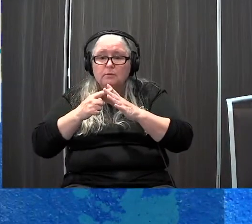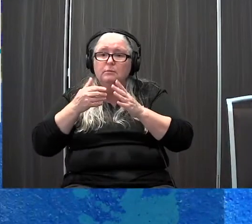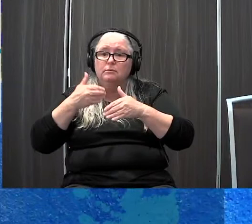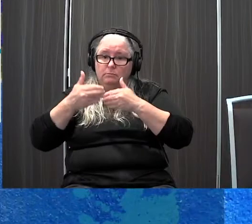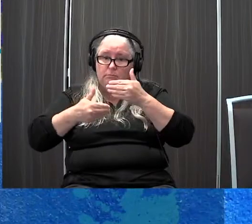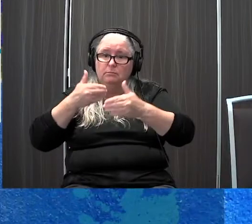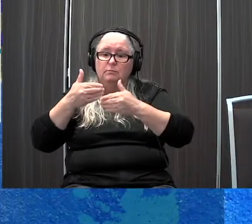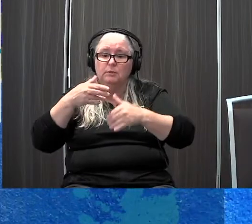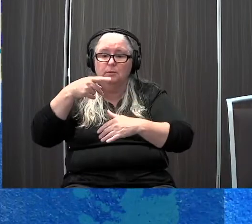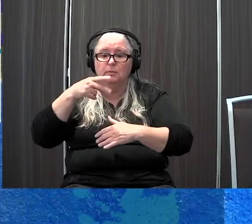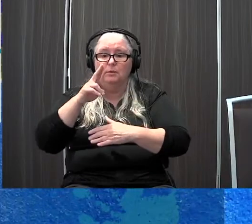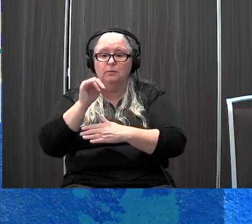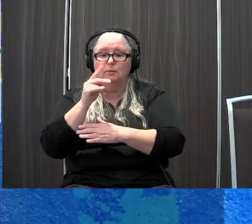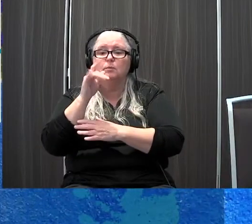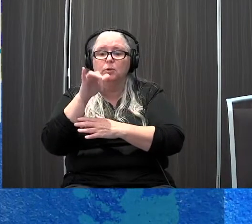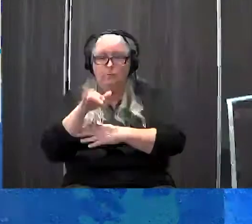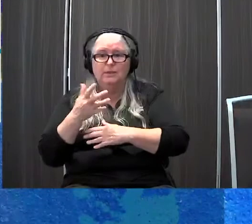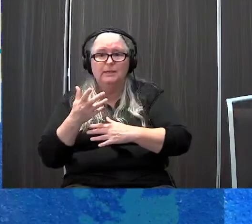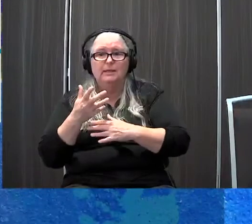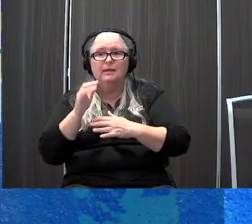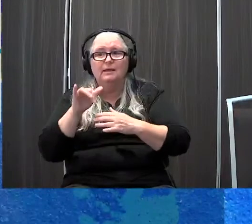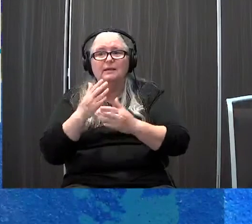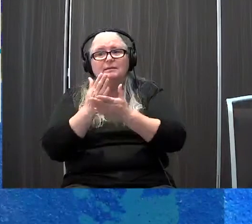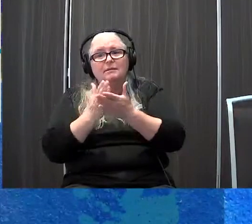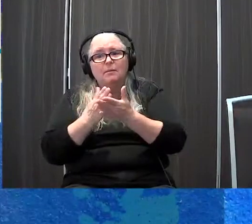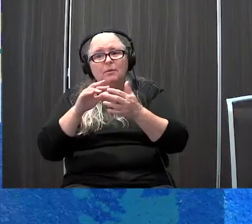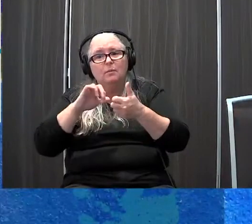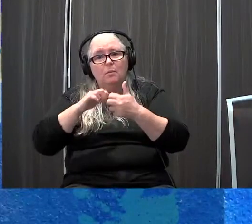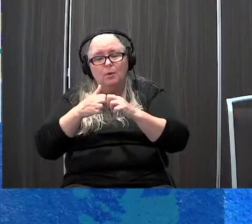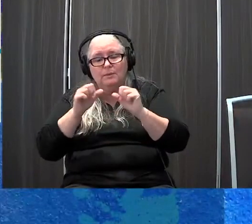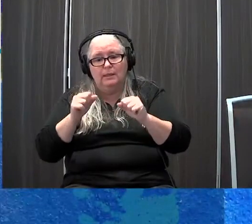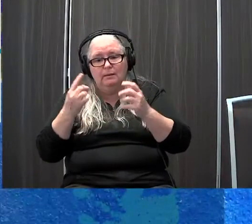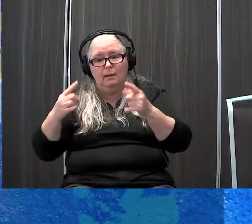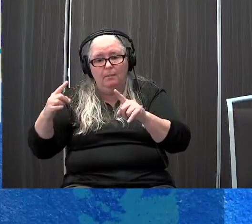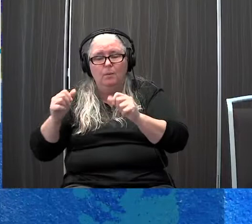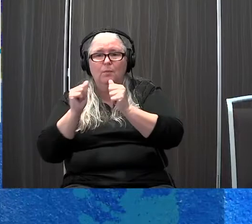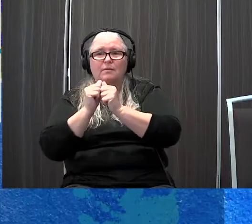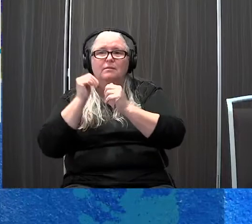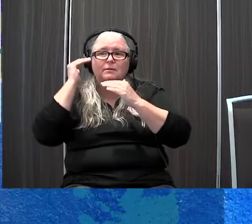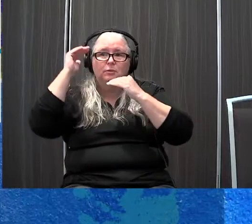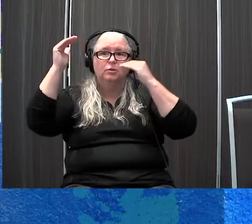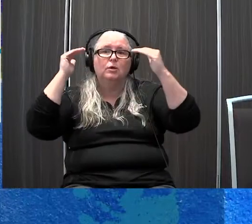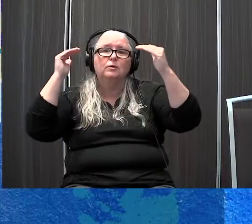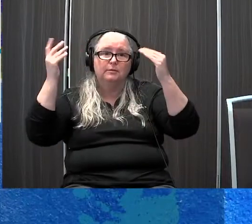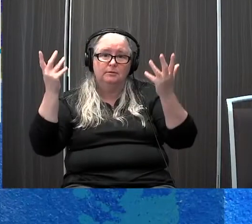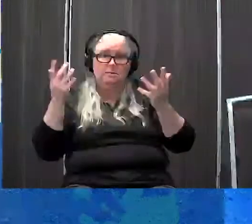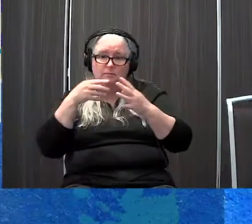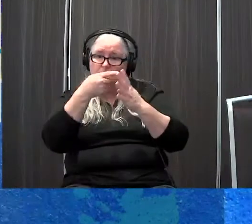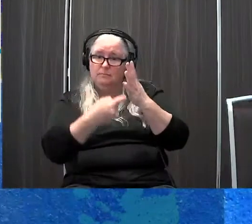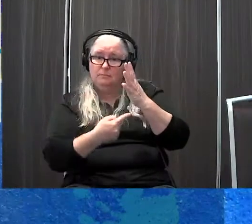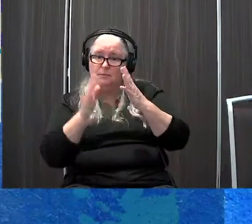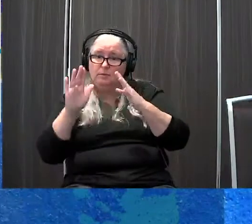puberty. And then these are some of the issues that can occur in adults. And I think that, addressing, even